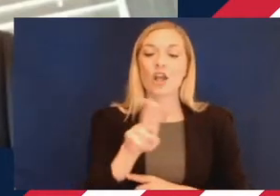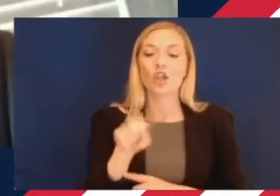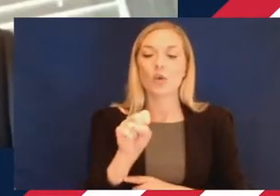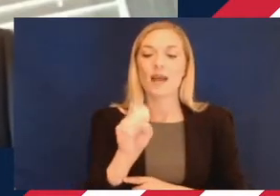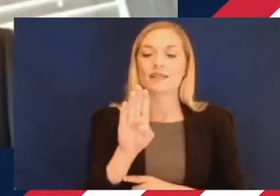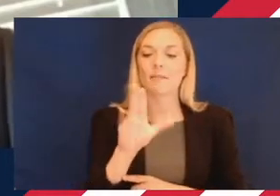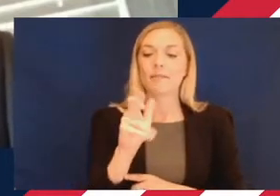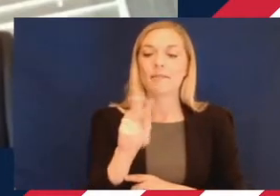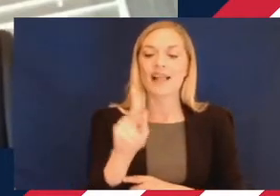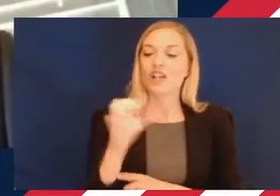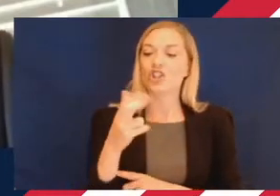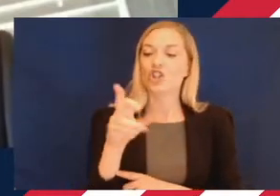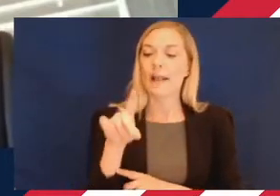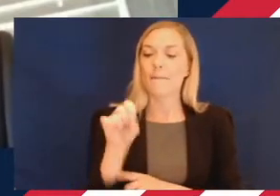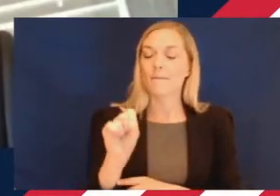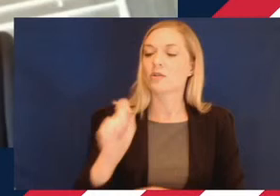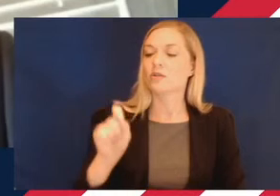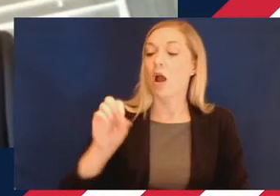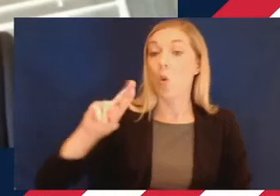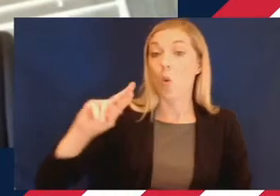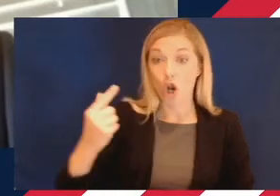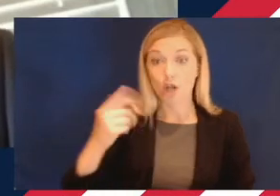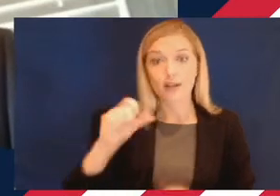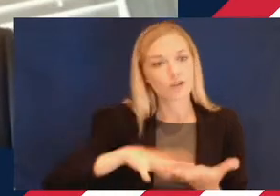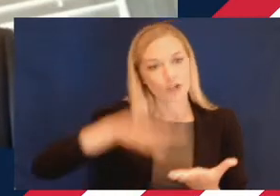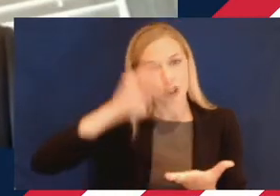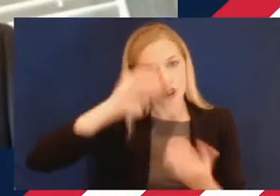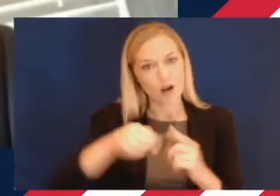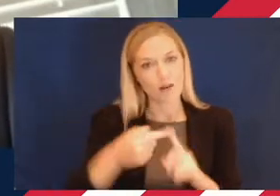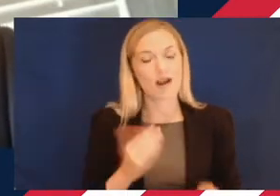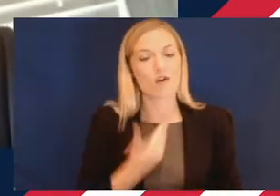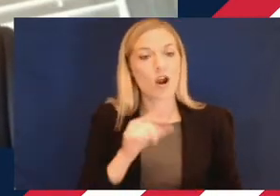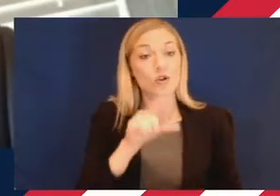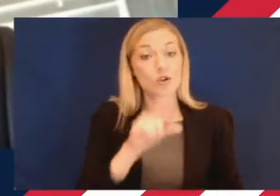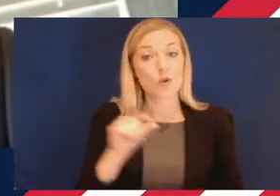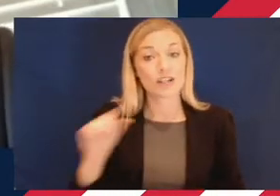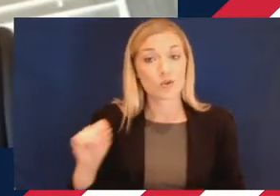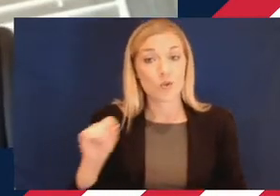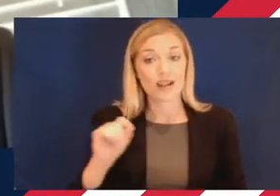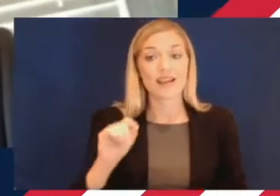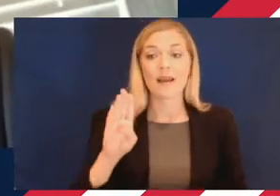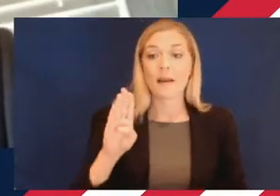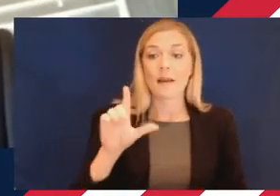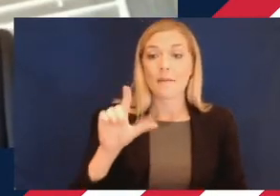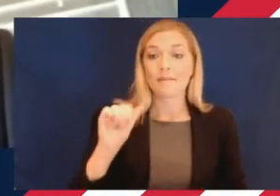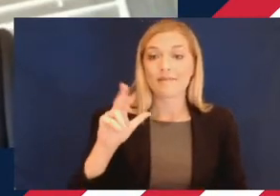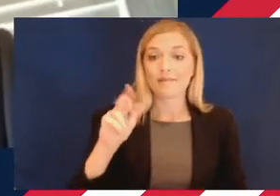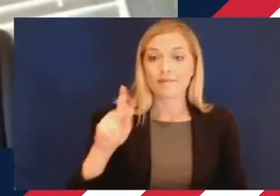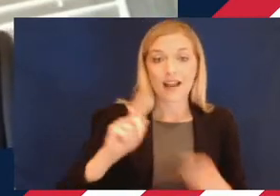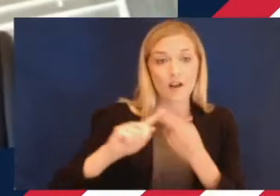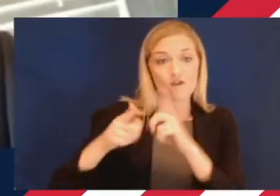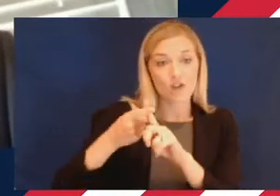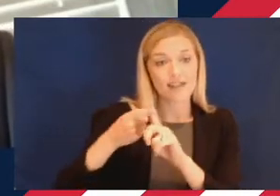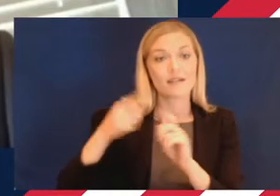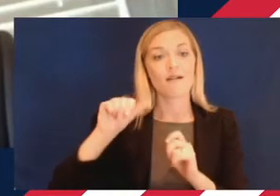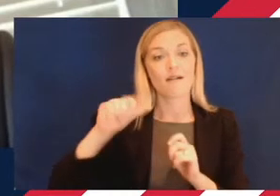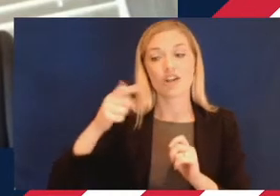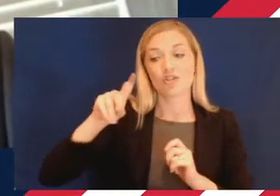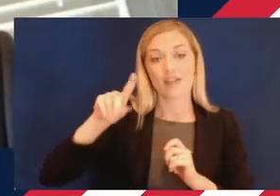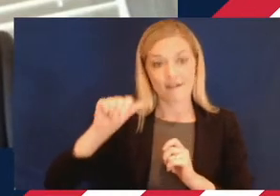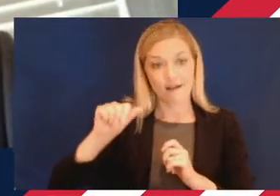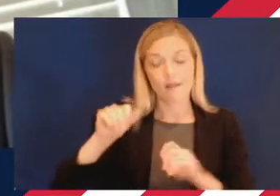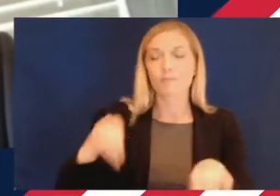www.usblackchambers.org, and you can learn about our 2020 Black Print agenda. In the plan, we provide current solutions